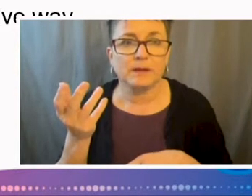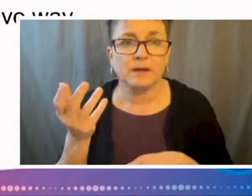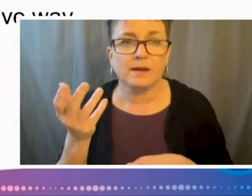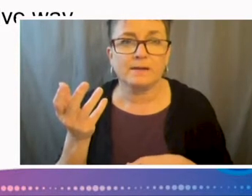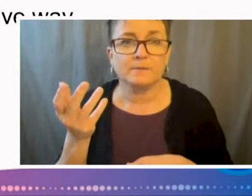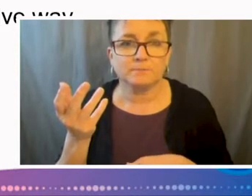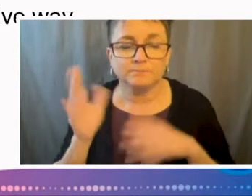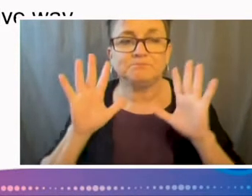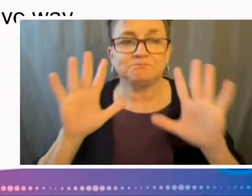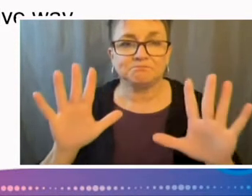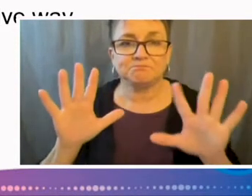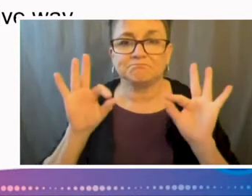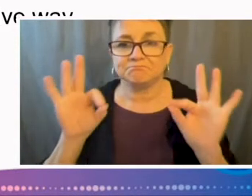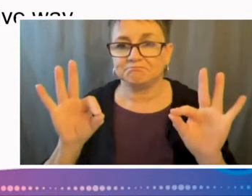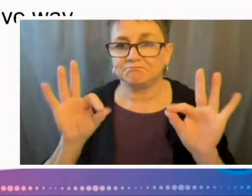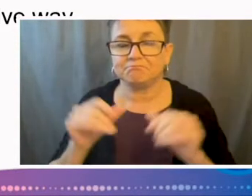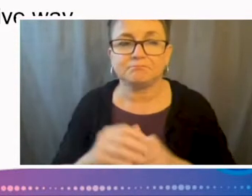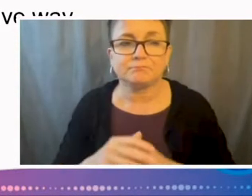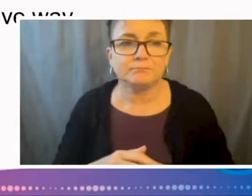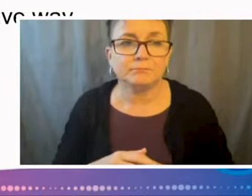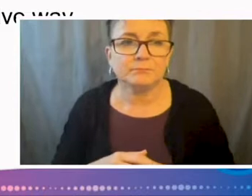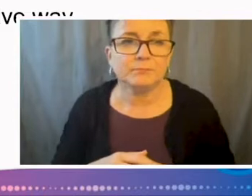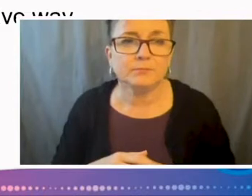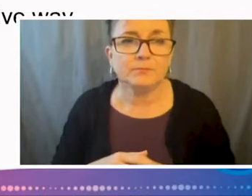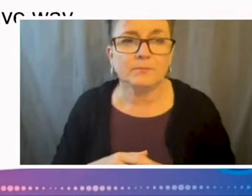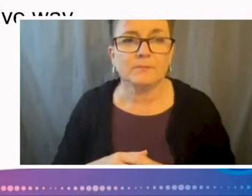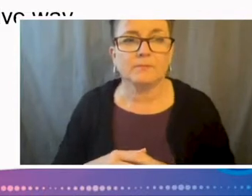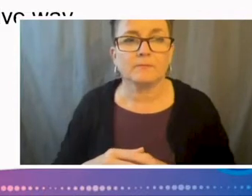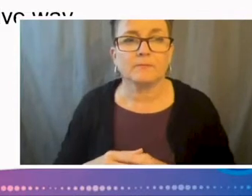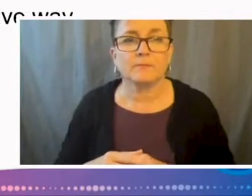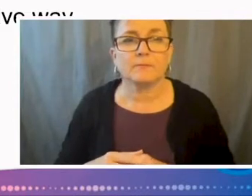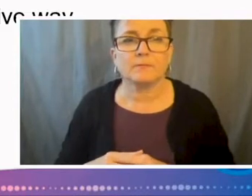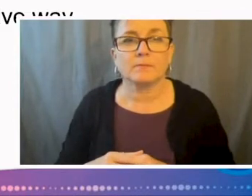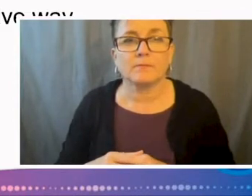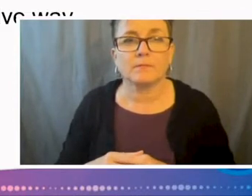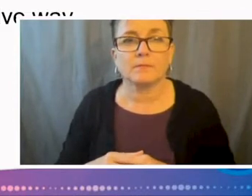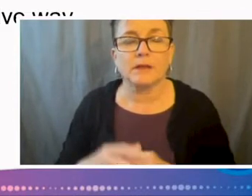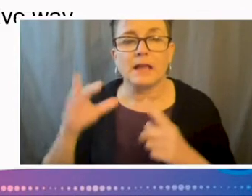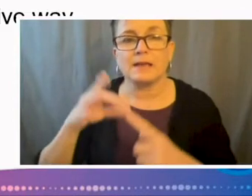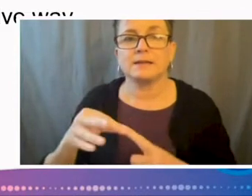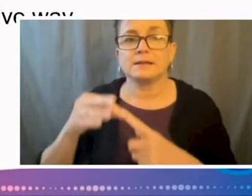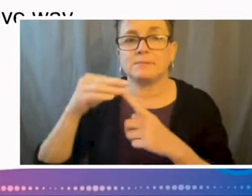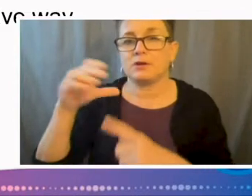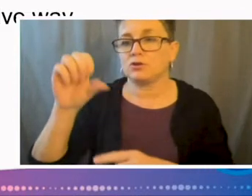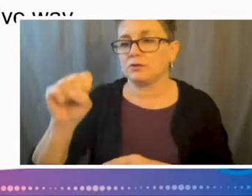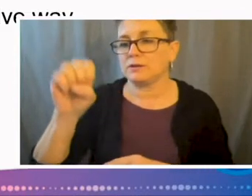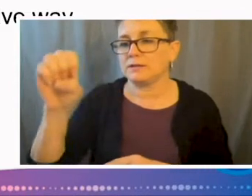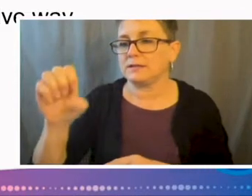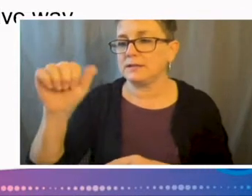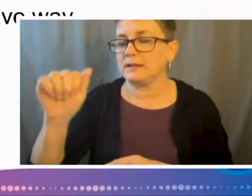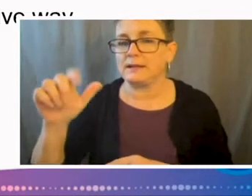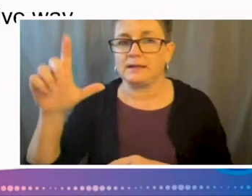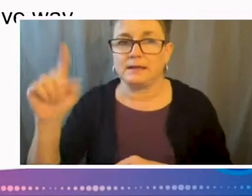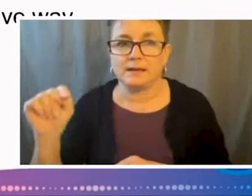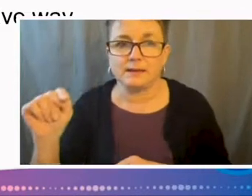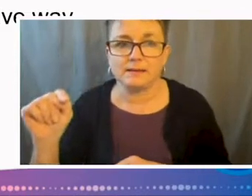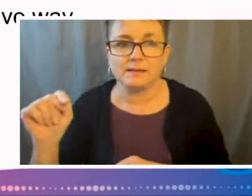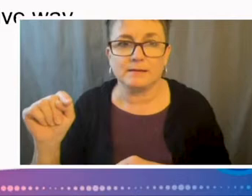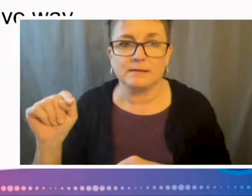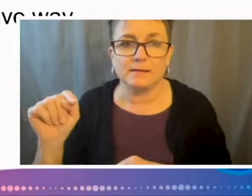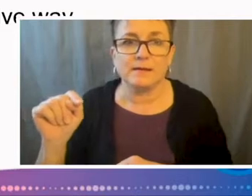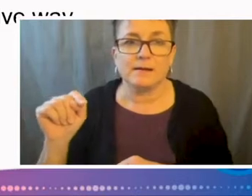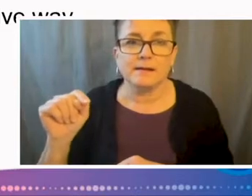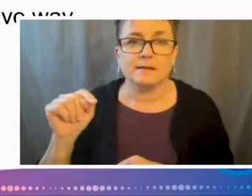wonderful. Okay, here we go. Special seat. This is my friend Link Weenie. Here's your